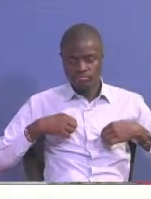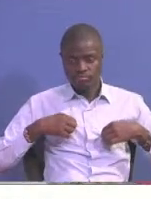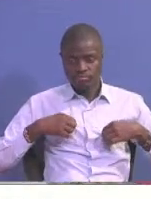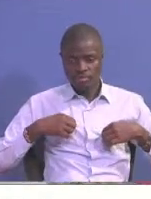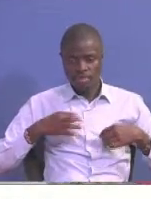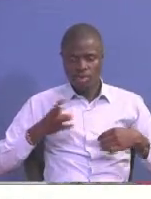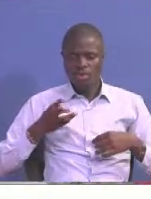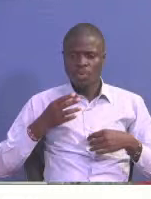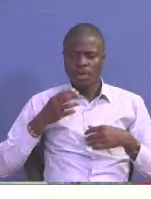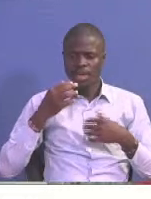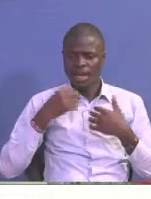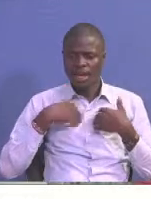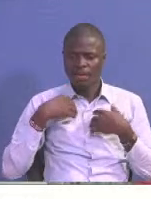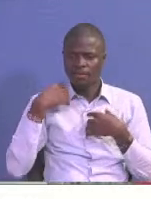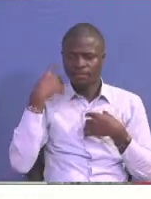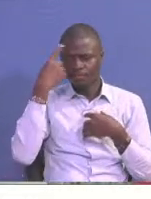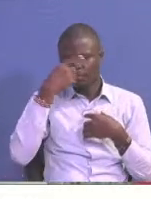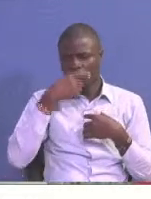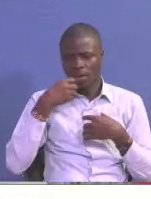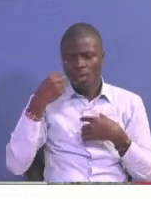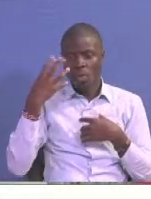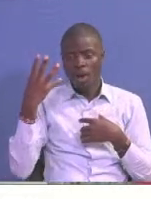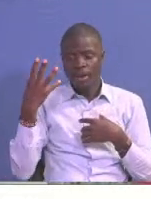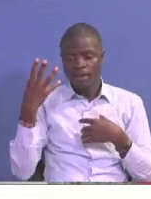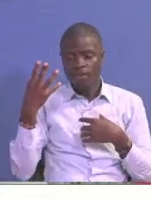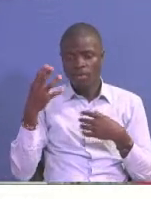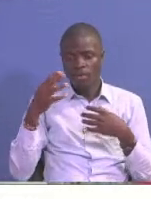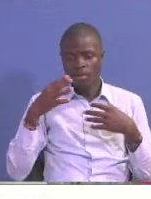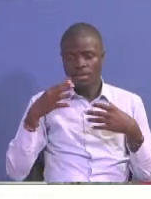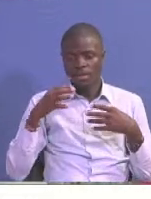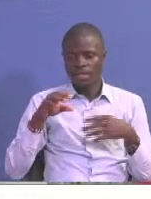We have wonderful soil from growth of cotton.